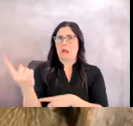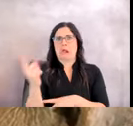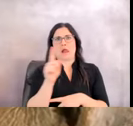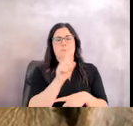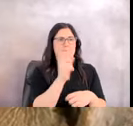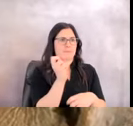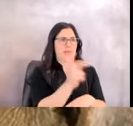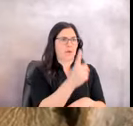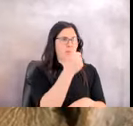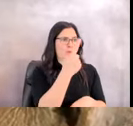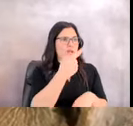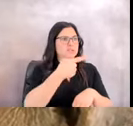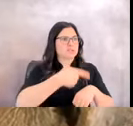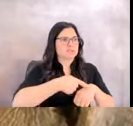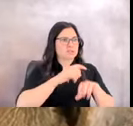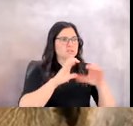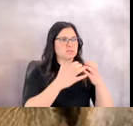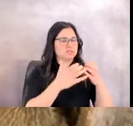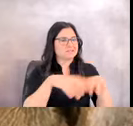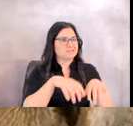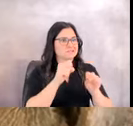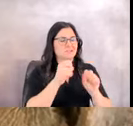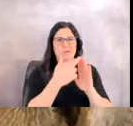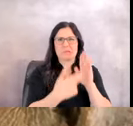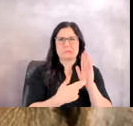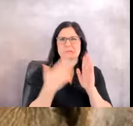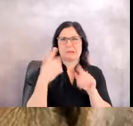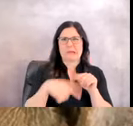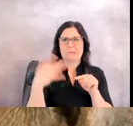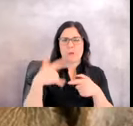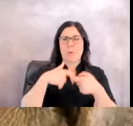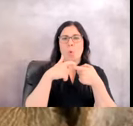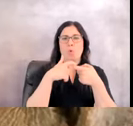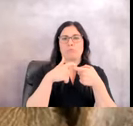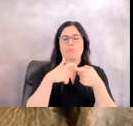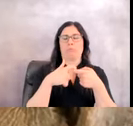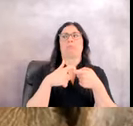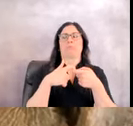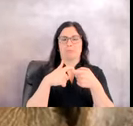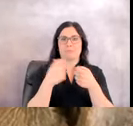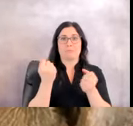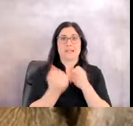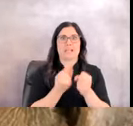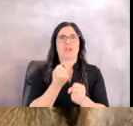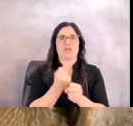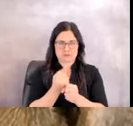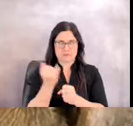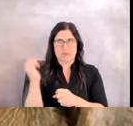because there's one course they need to take and they can't register because that hold is there. But it took years for that to